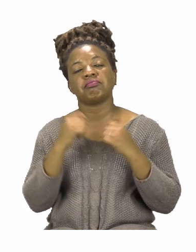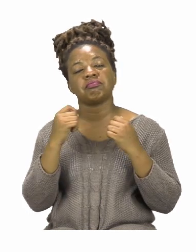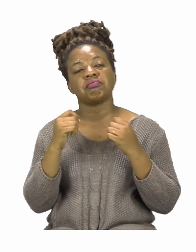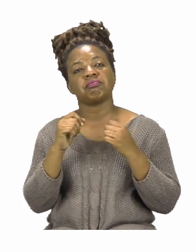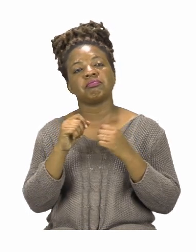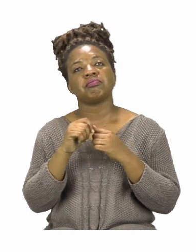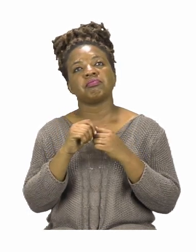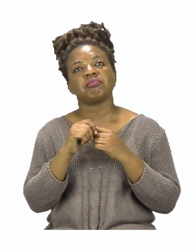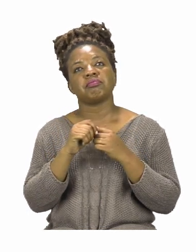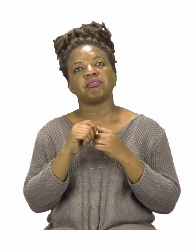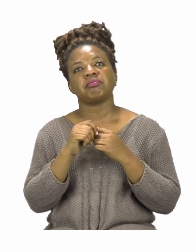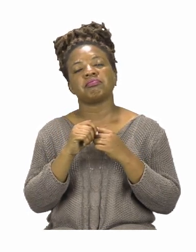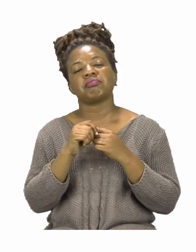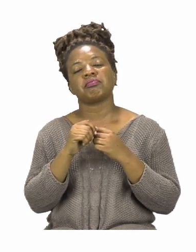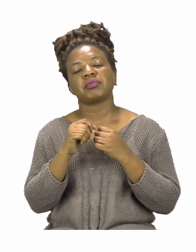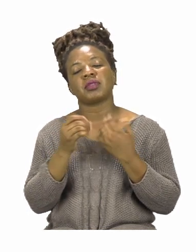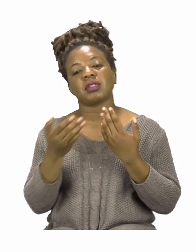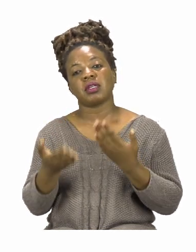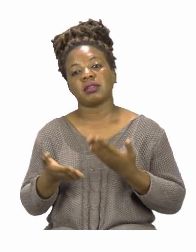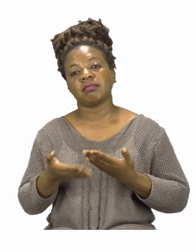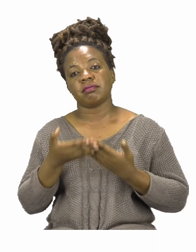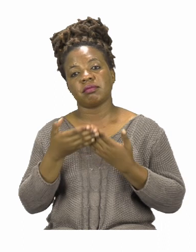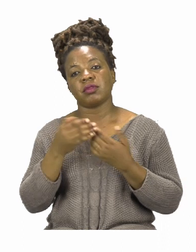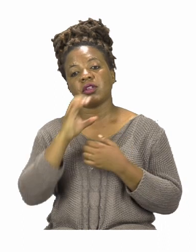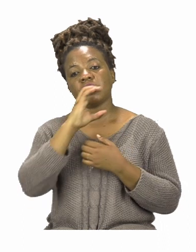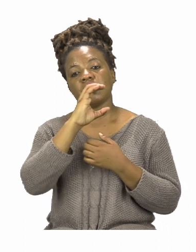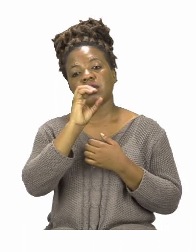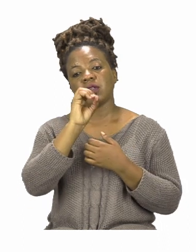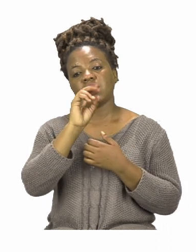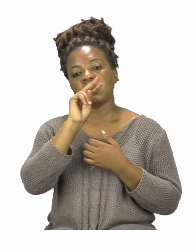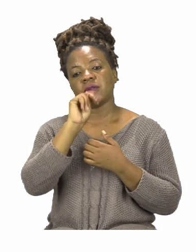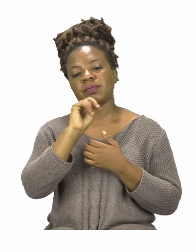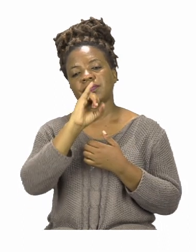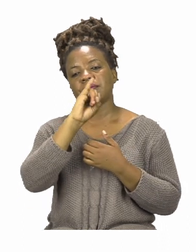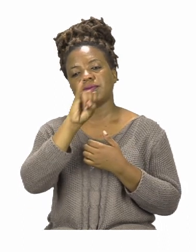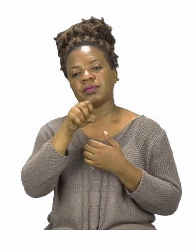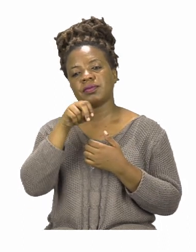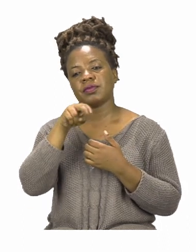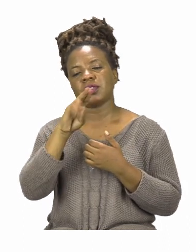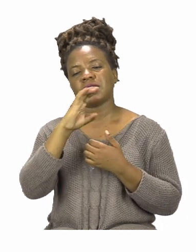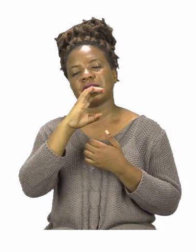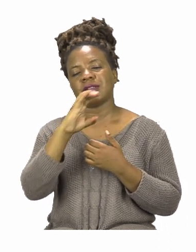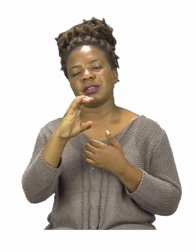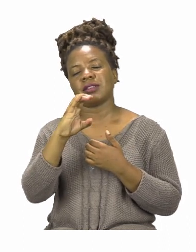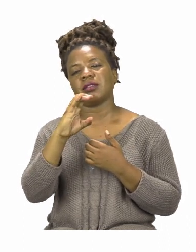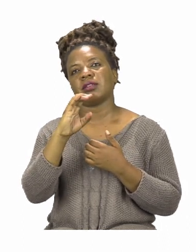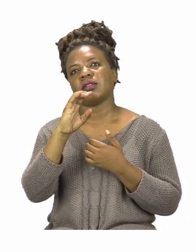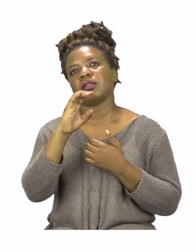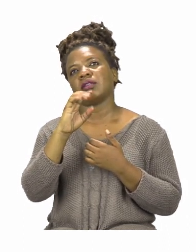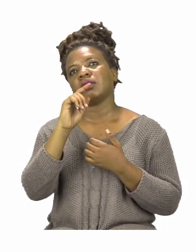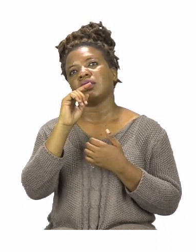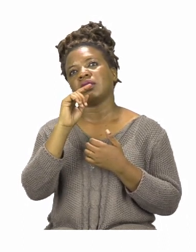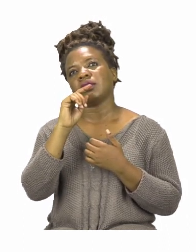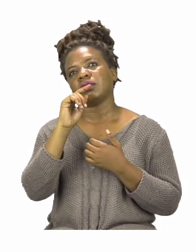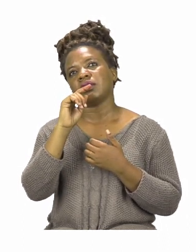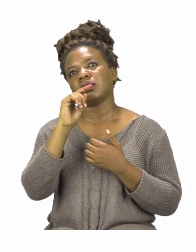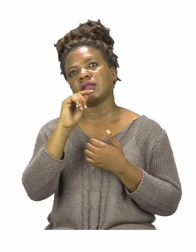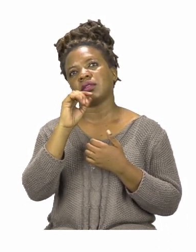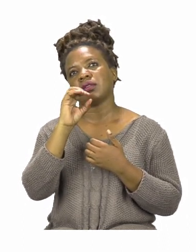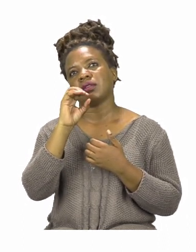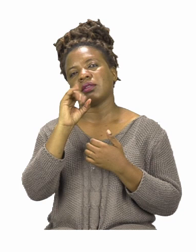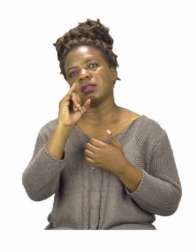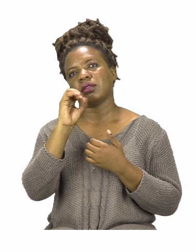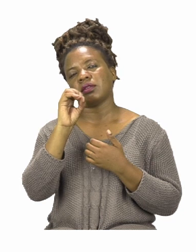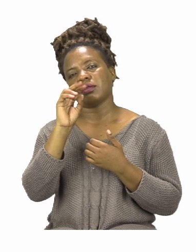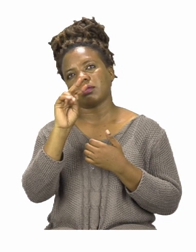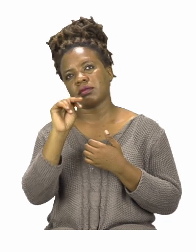put two ideas to bring them together. We are going to do number 5, 6, and 7 together. Now, when